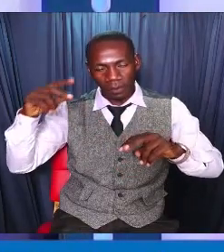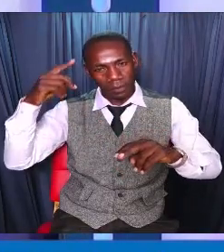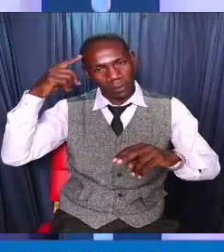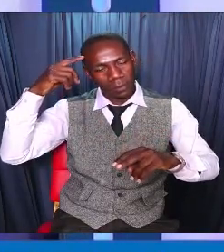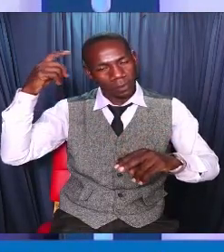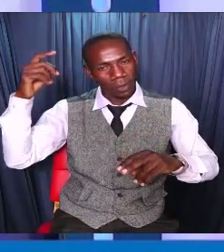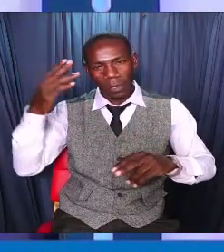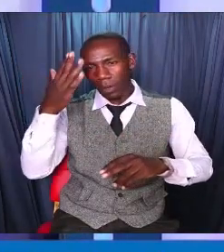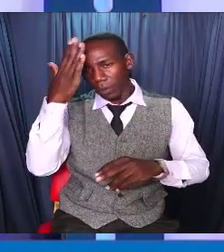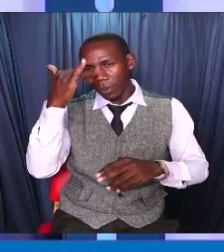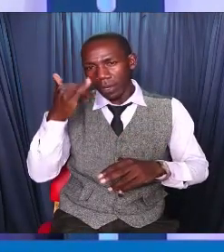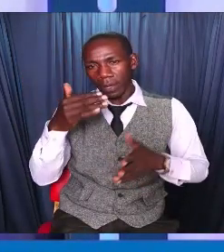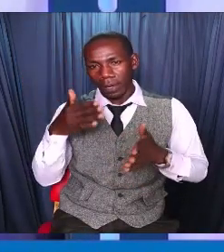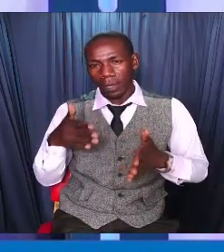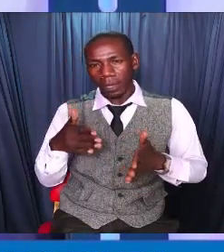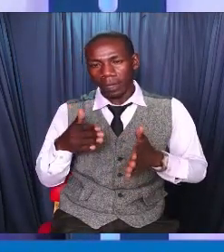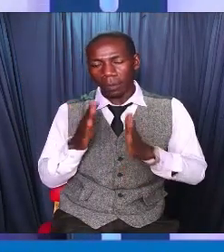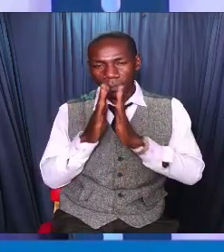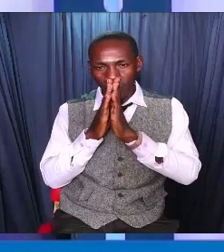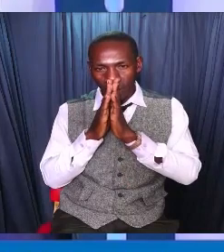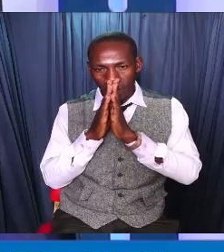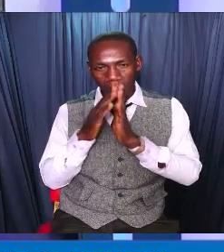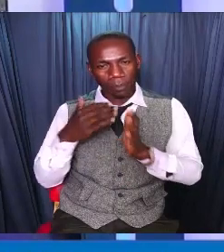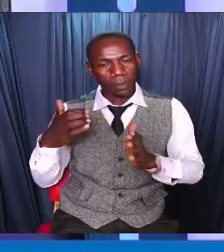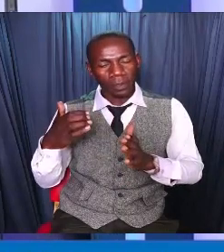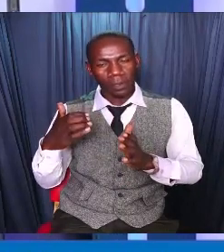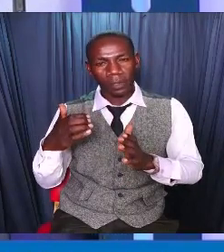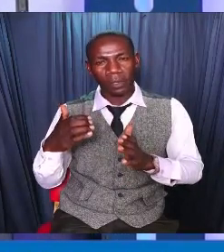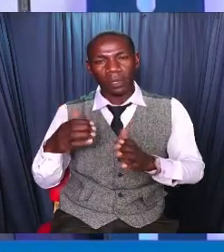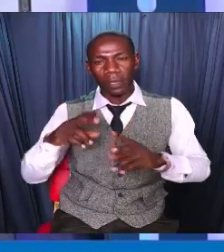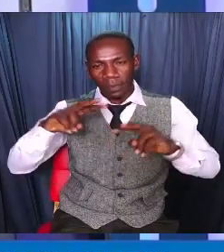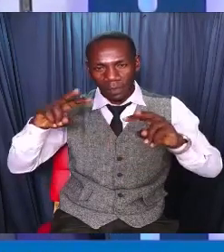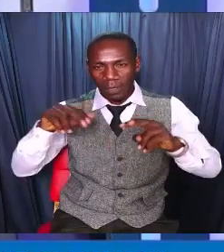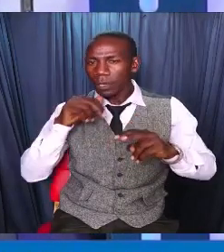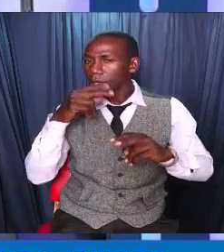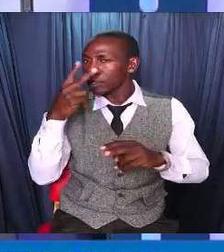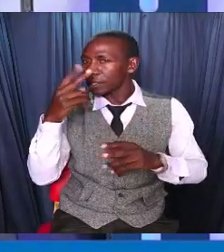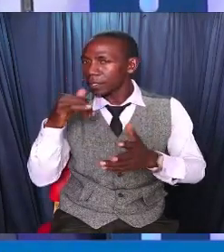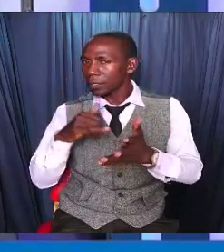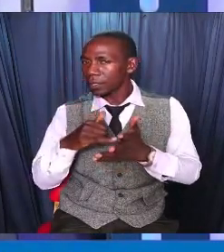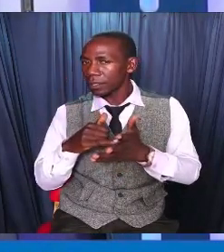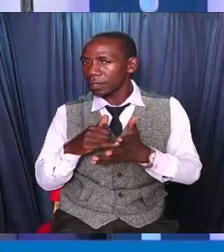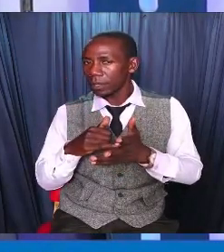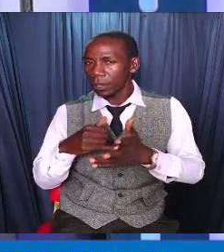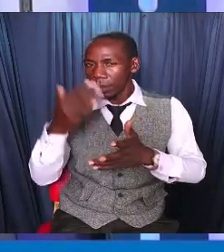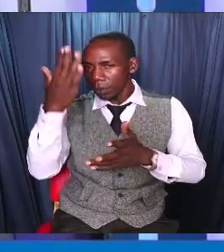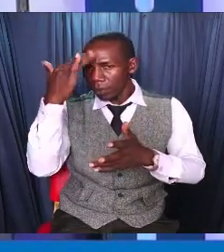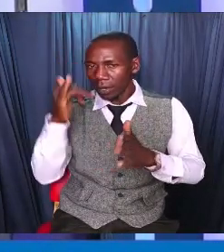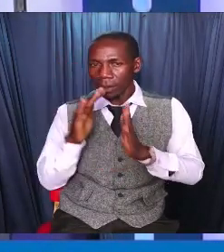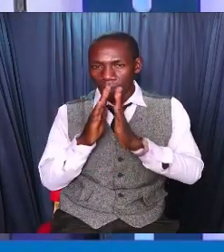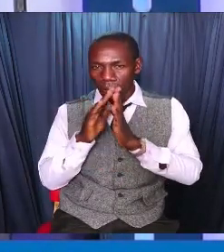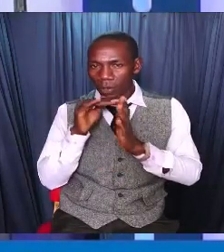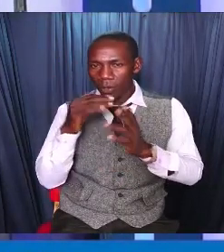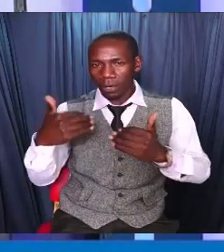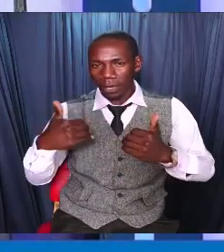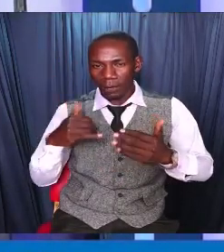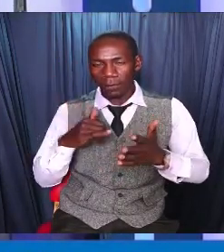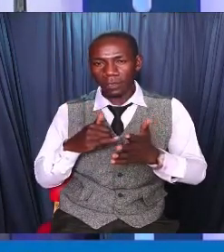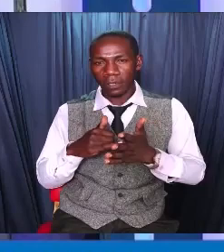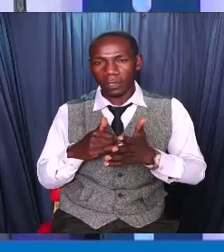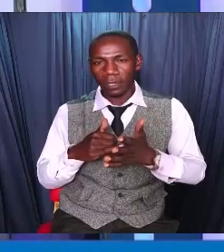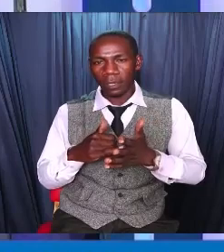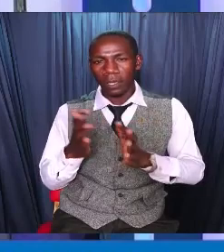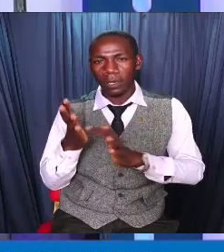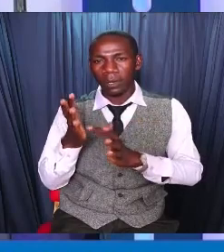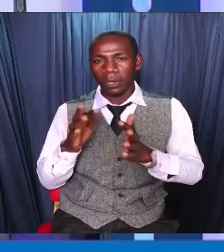and Bona seek what is this. How comes I knock and Bona it's not open? How comes I seek and I don't Bona see? Leo niombe nisipate. How comes I pray and I don't receive? Na